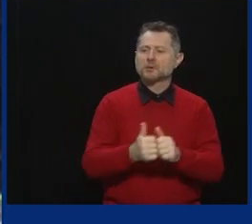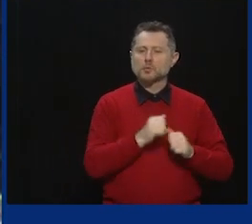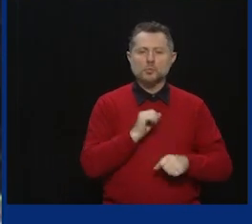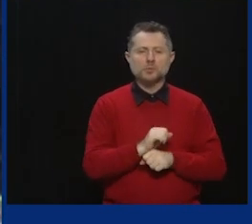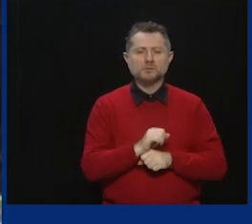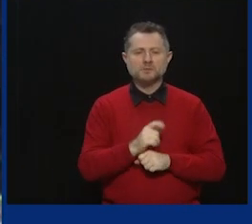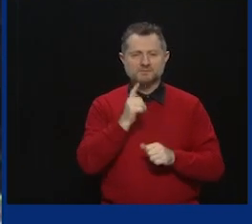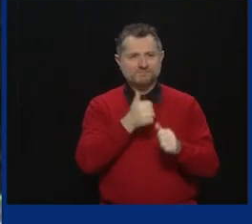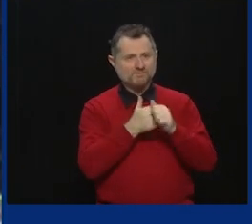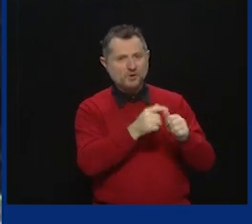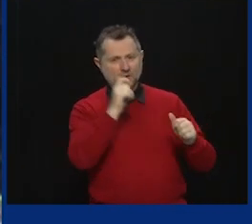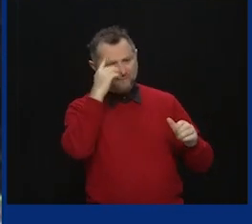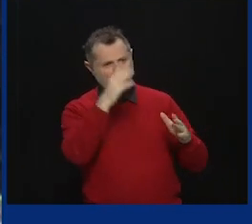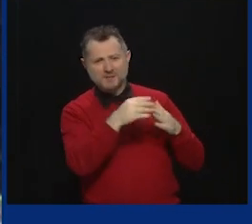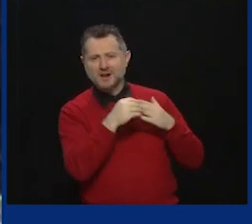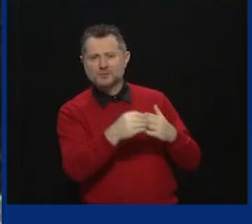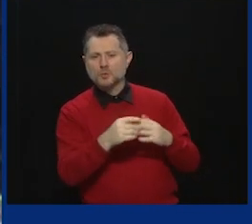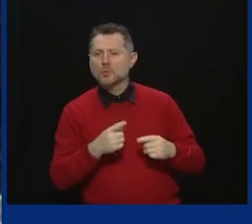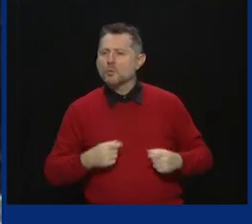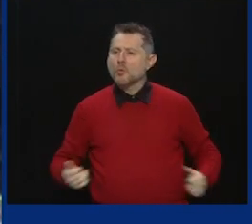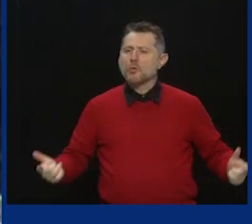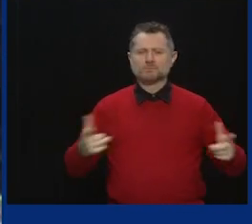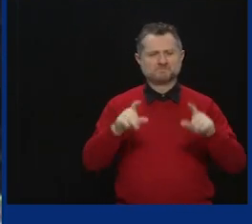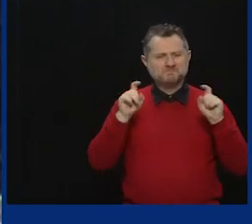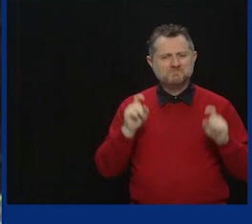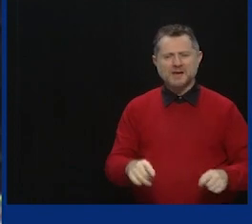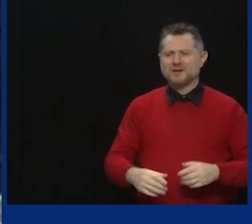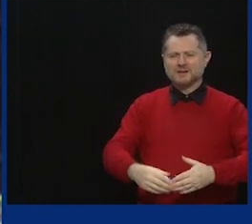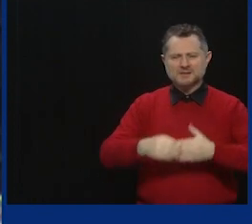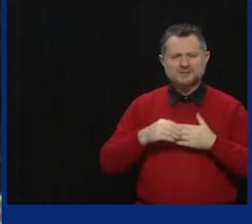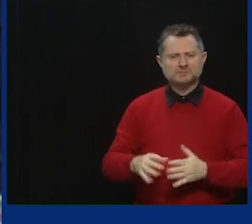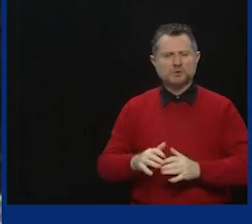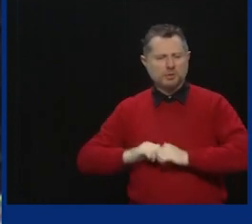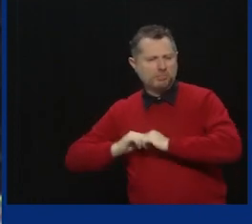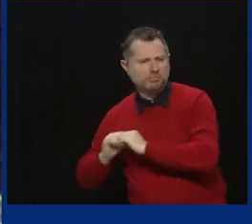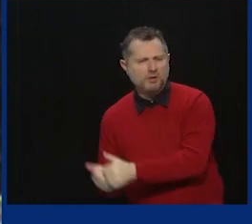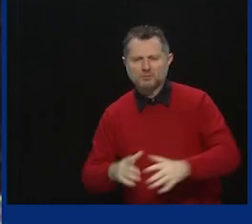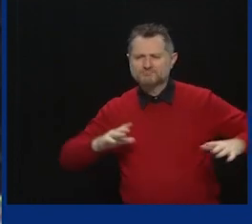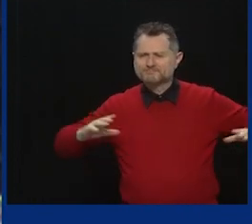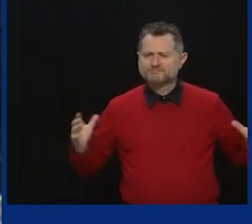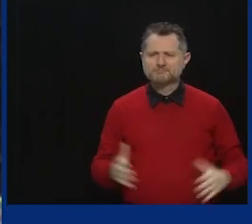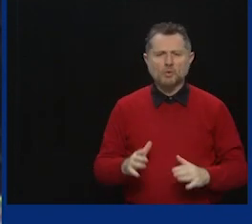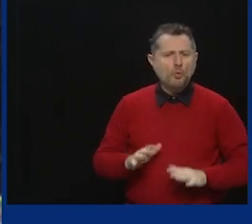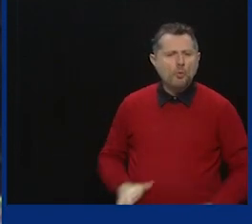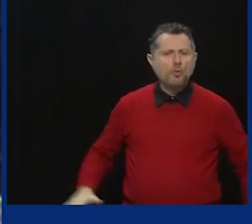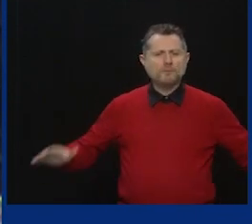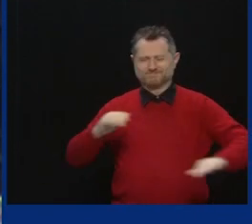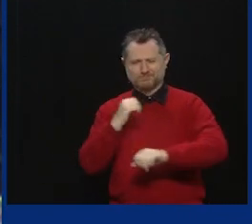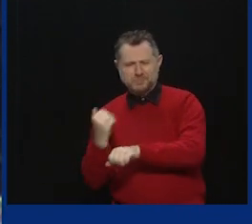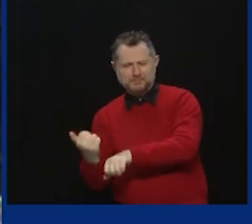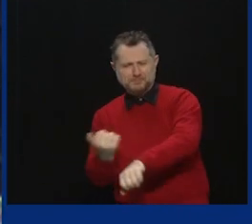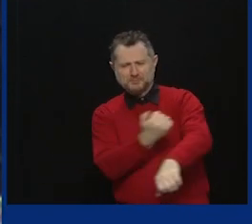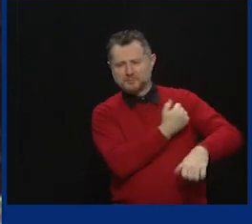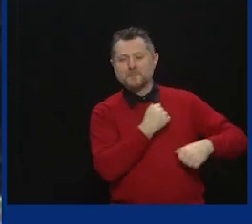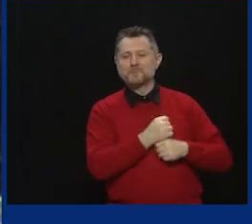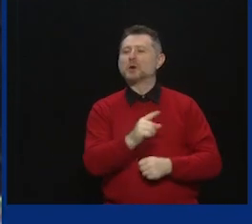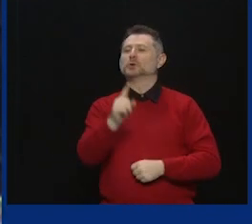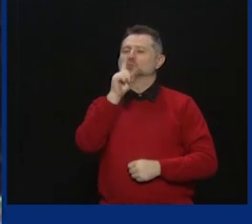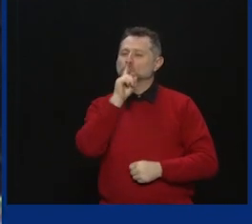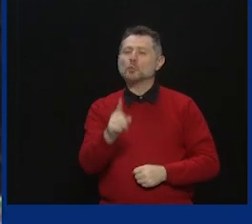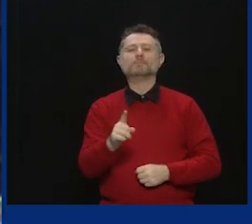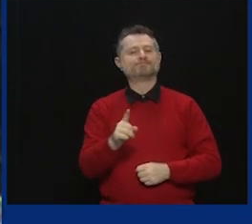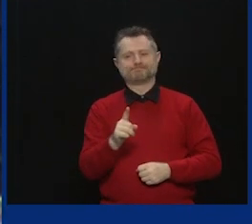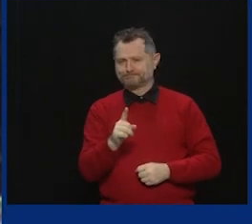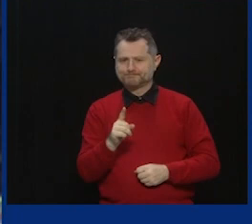but all of us being ambassadors together to make sure that we get everyone vaccinated, that we ensure that all